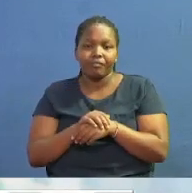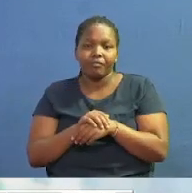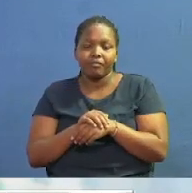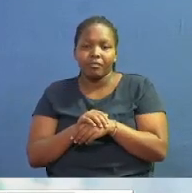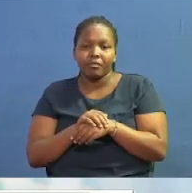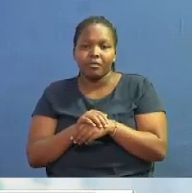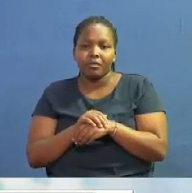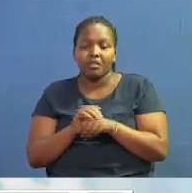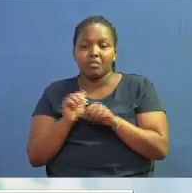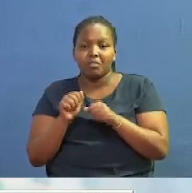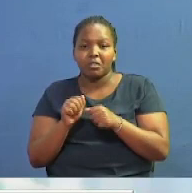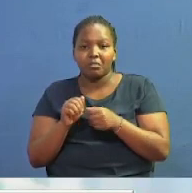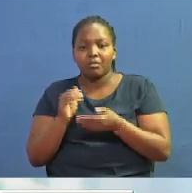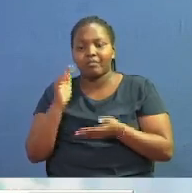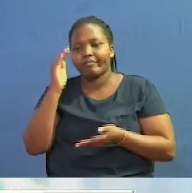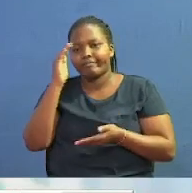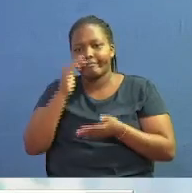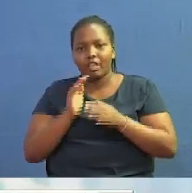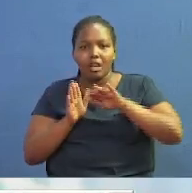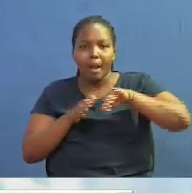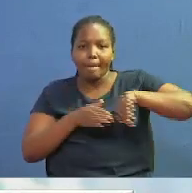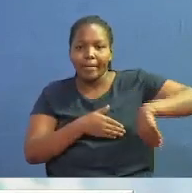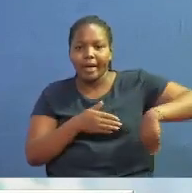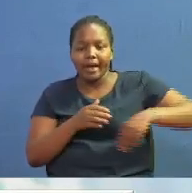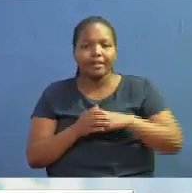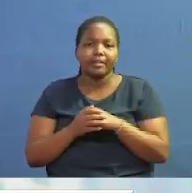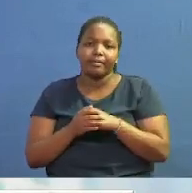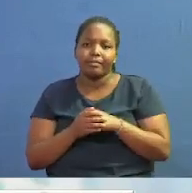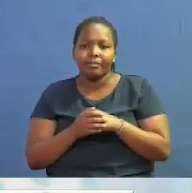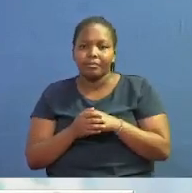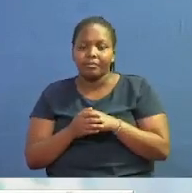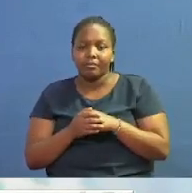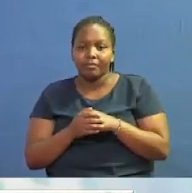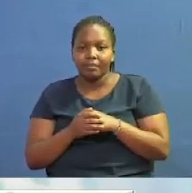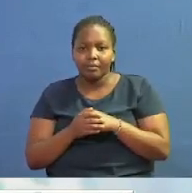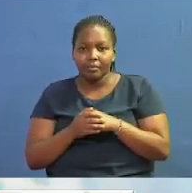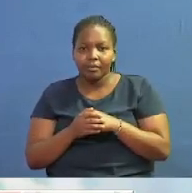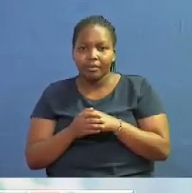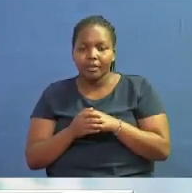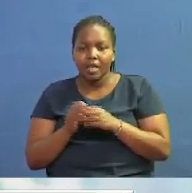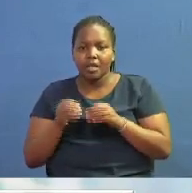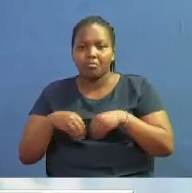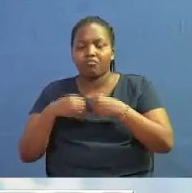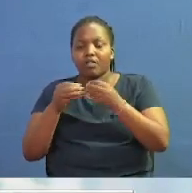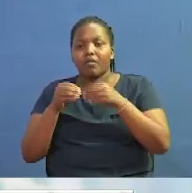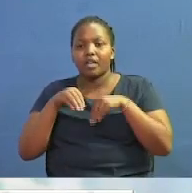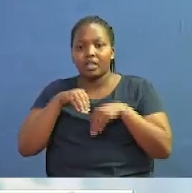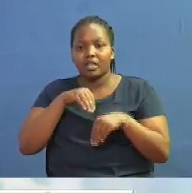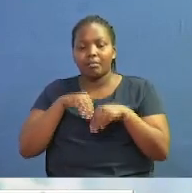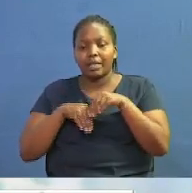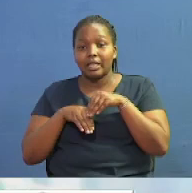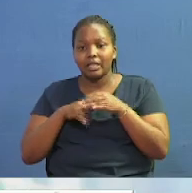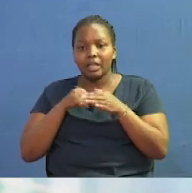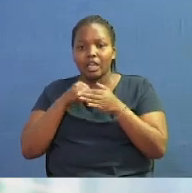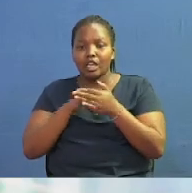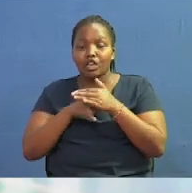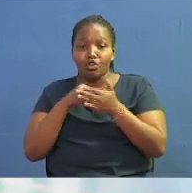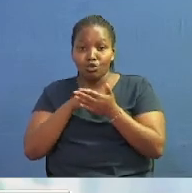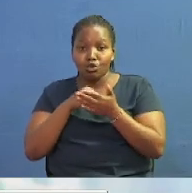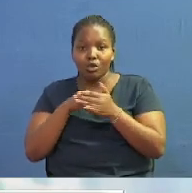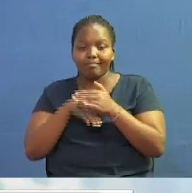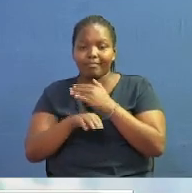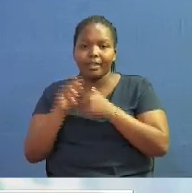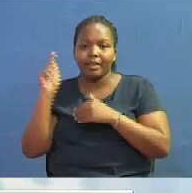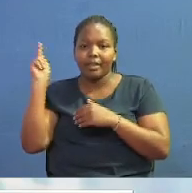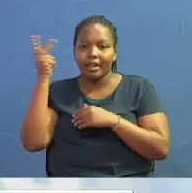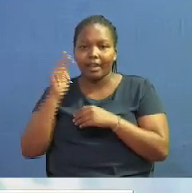shall still be lagging behind in terms of embracing and propelling disability inclusion in Kenya. But there is